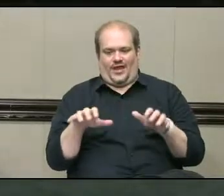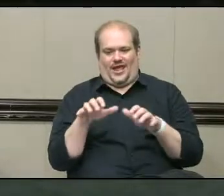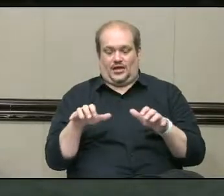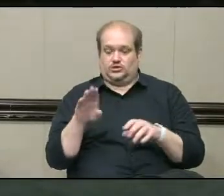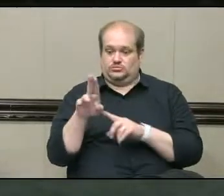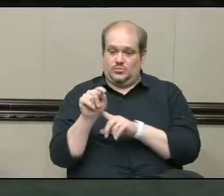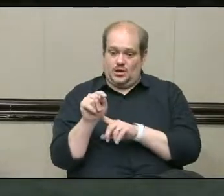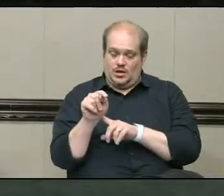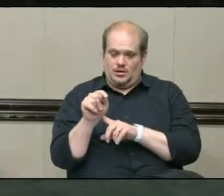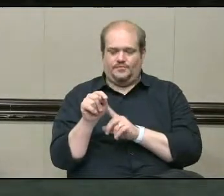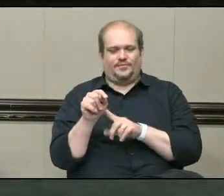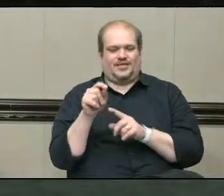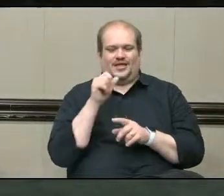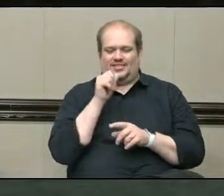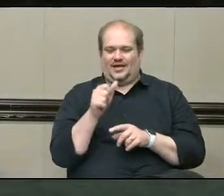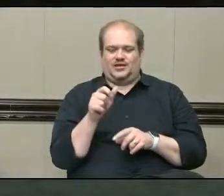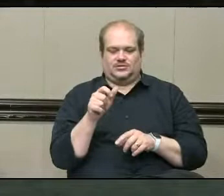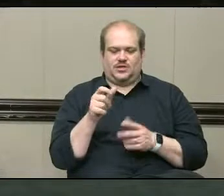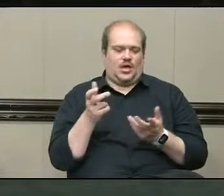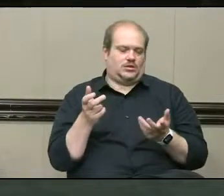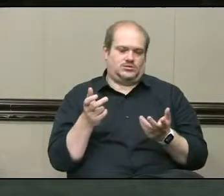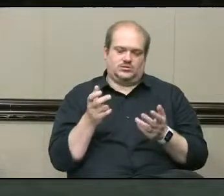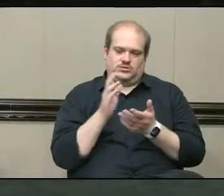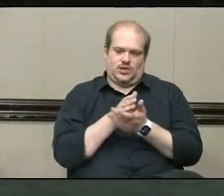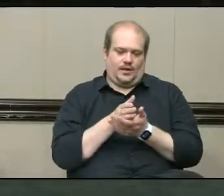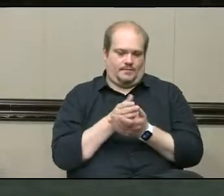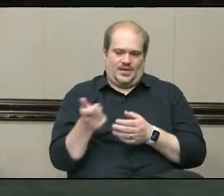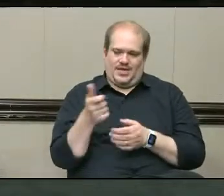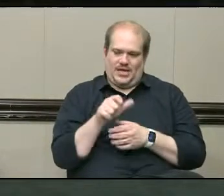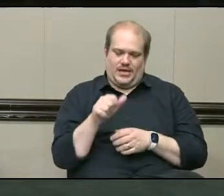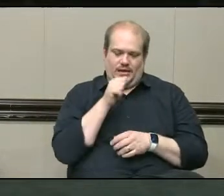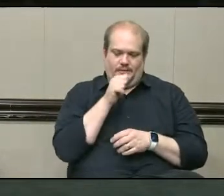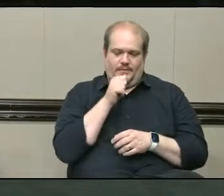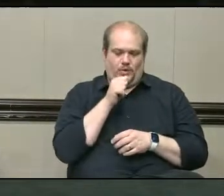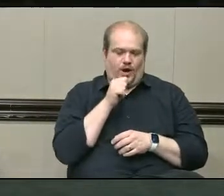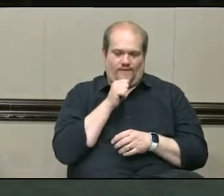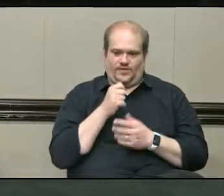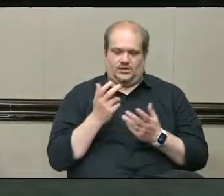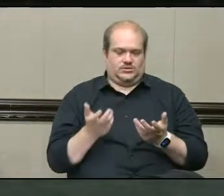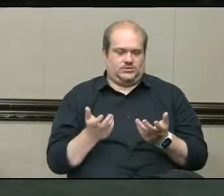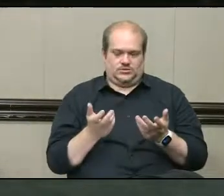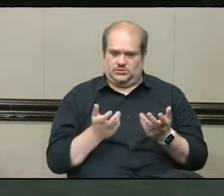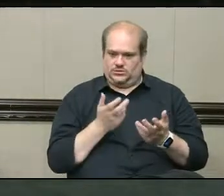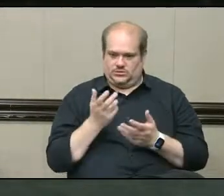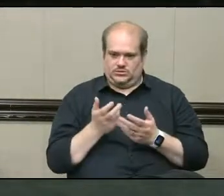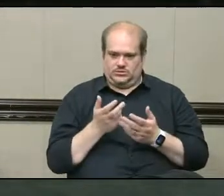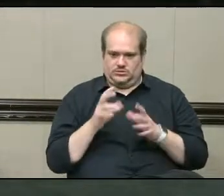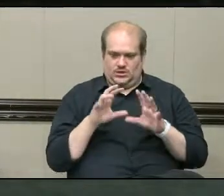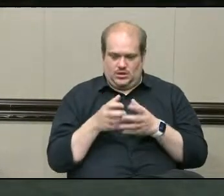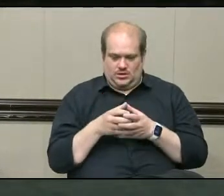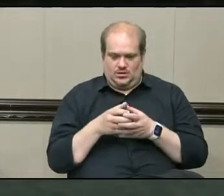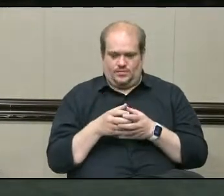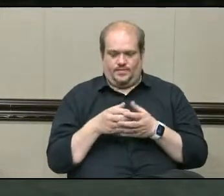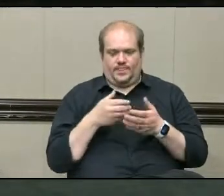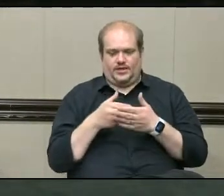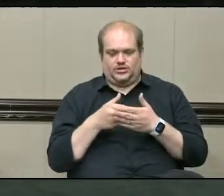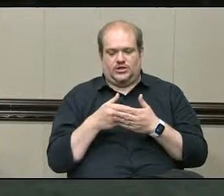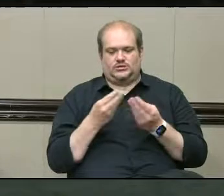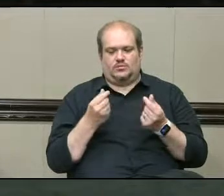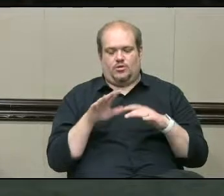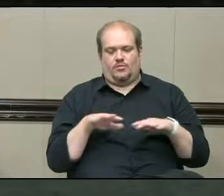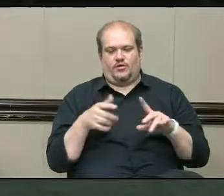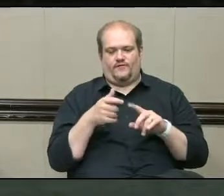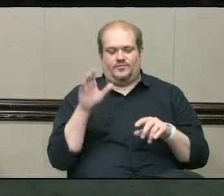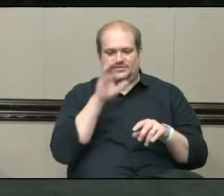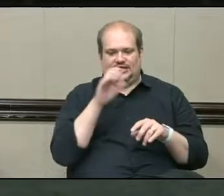But that does not stop any private entity or adjacent property